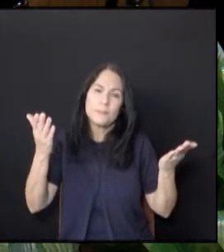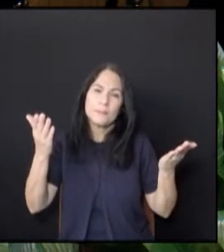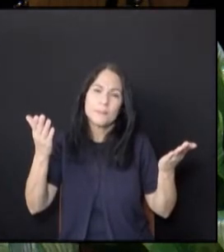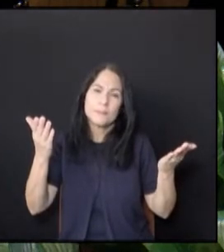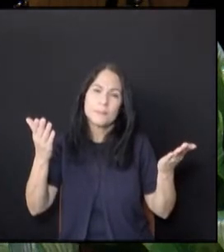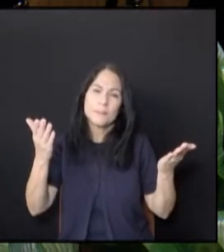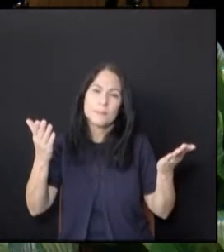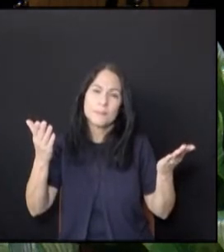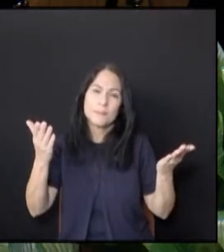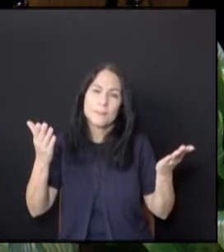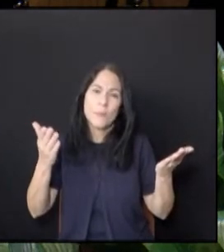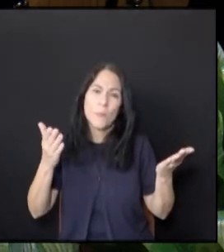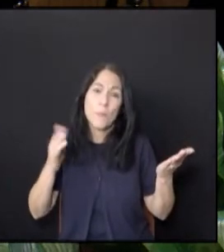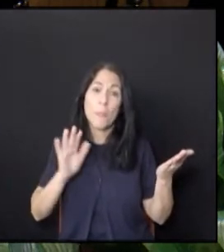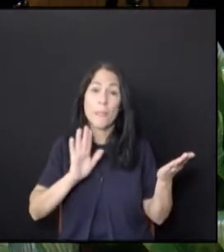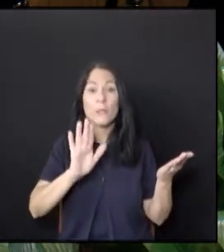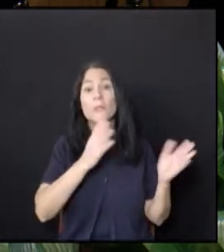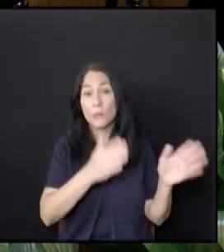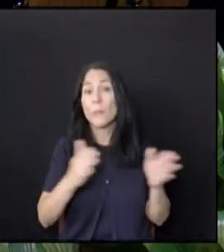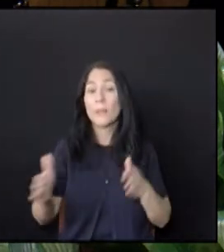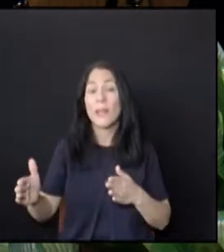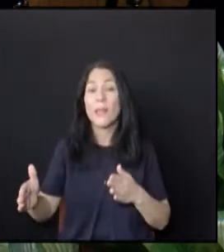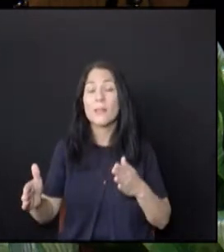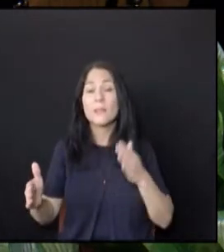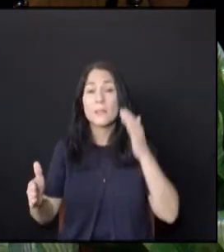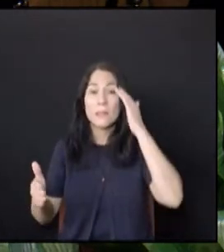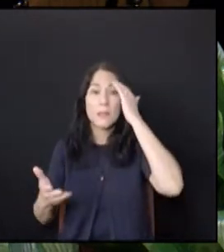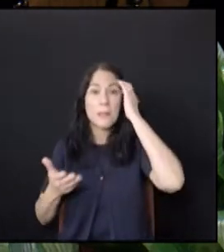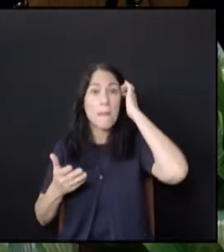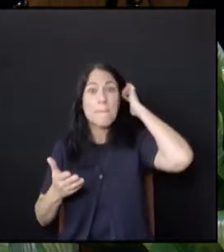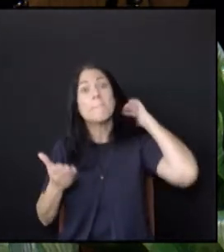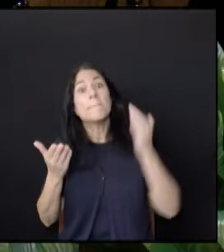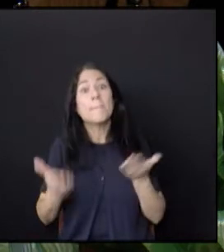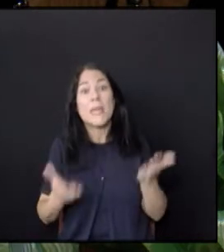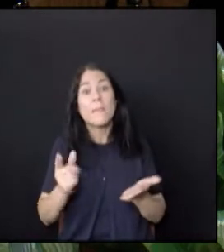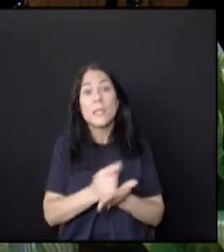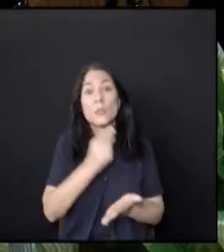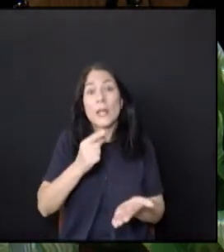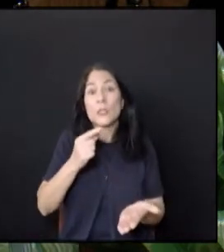So hold those plans. Maybe it was graduation.